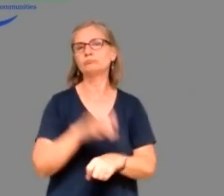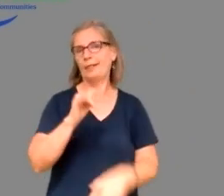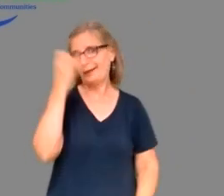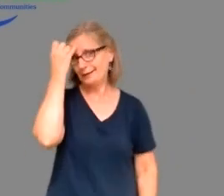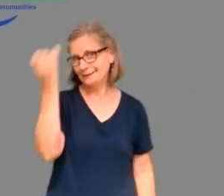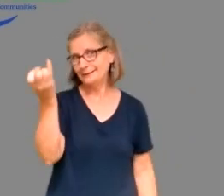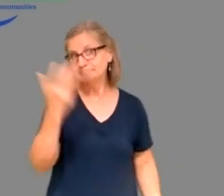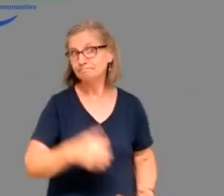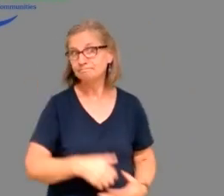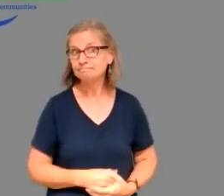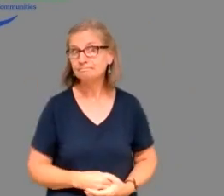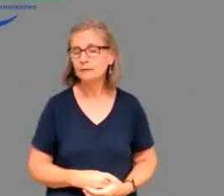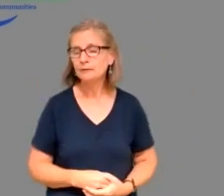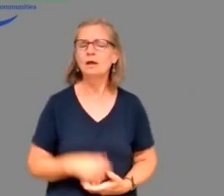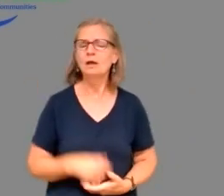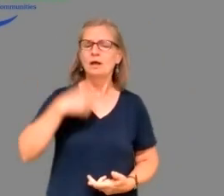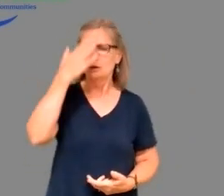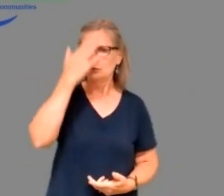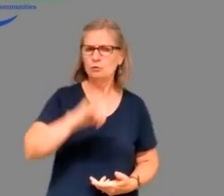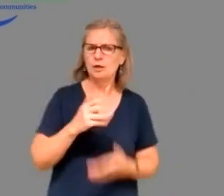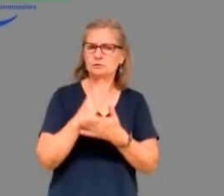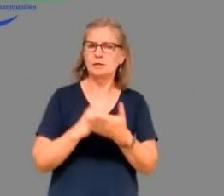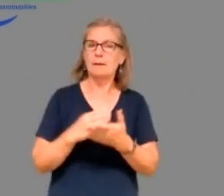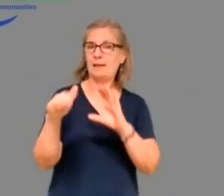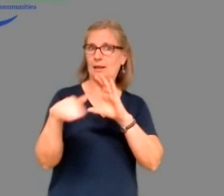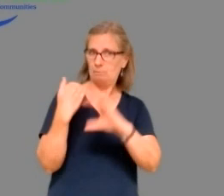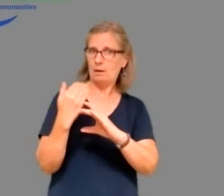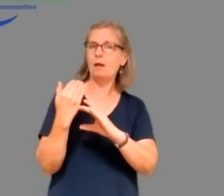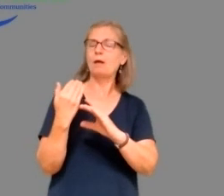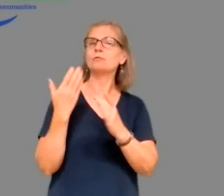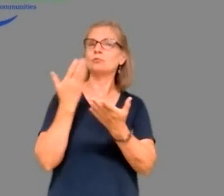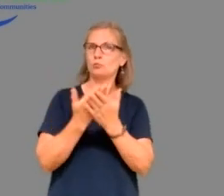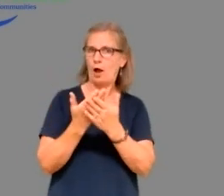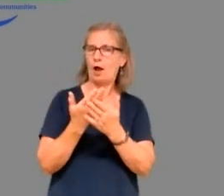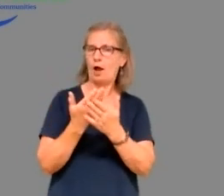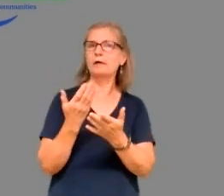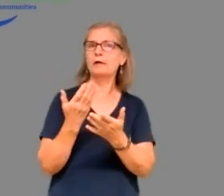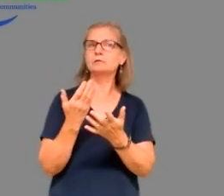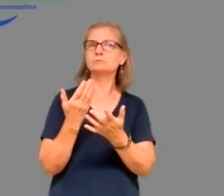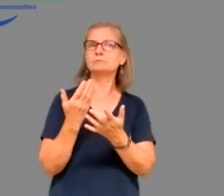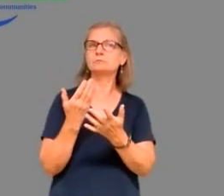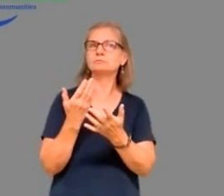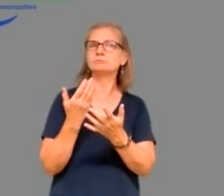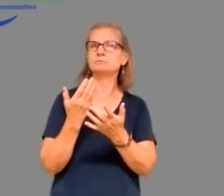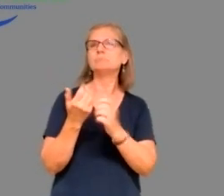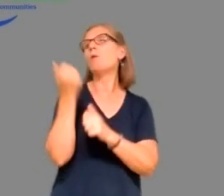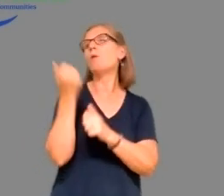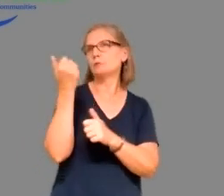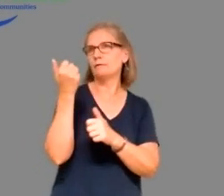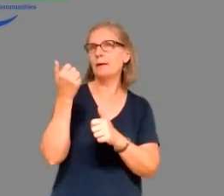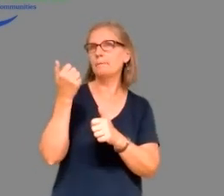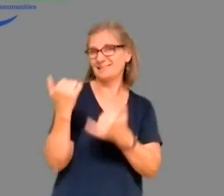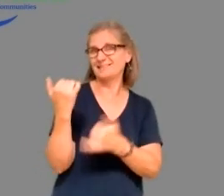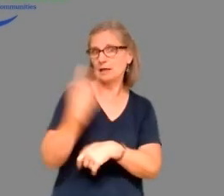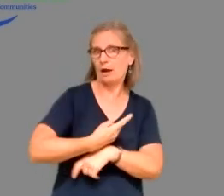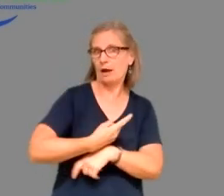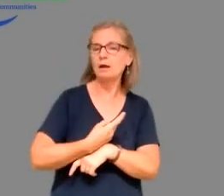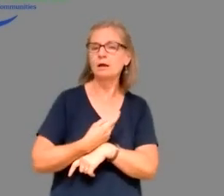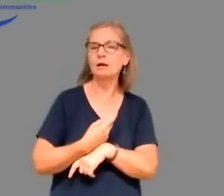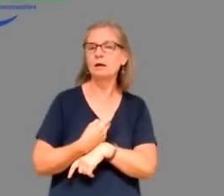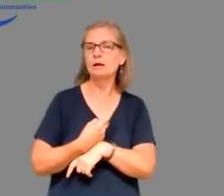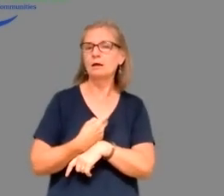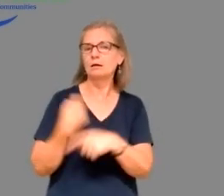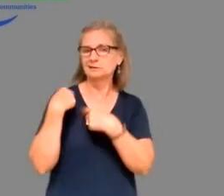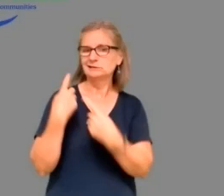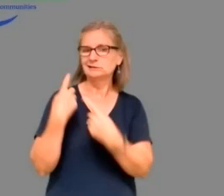had some emails this last few days, or I guess mostly today, but over the holiday